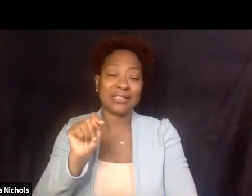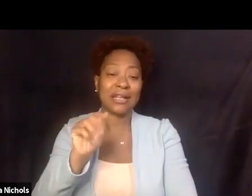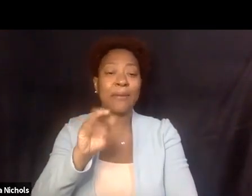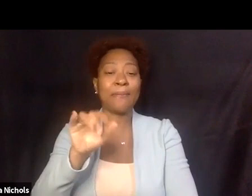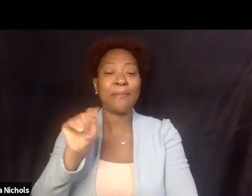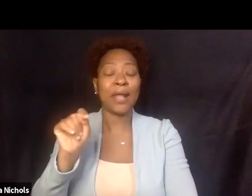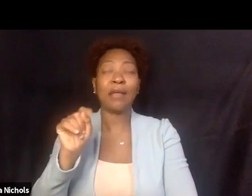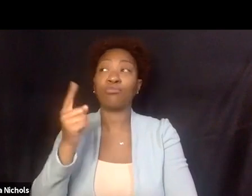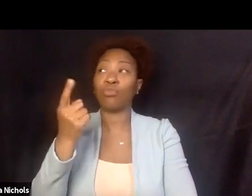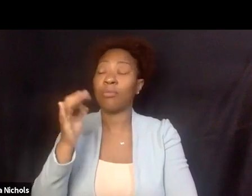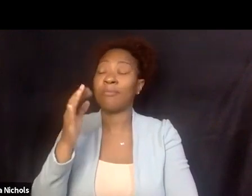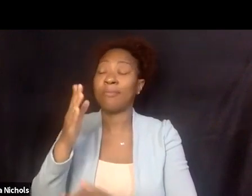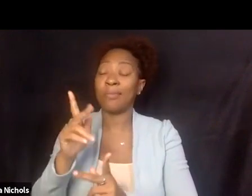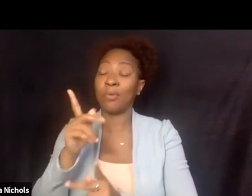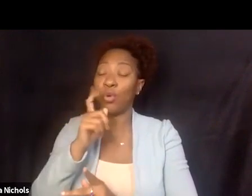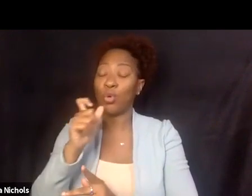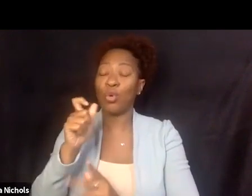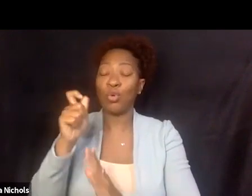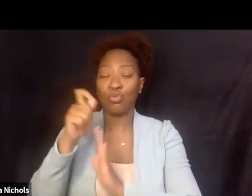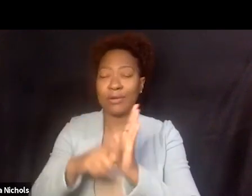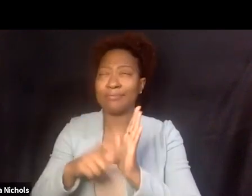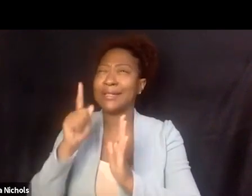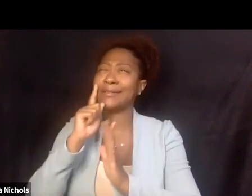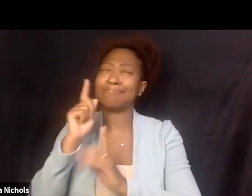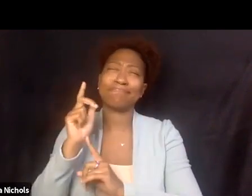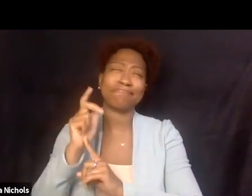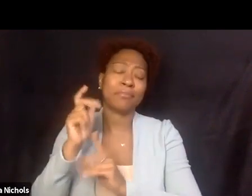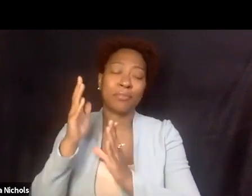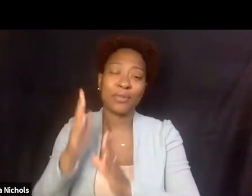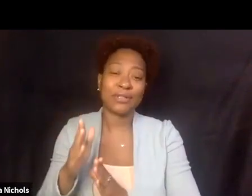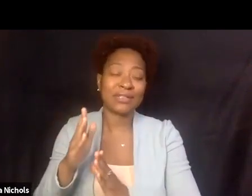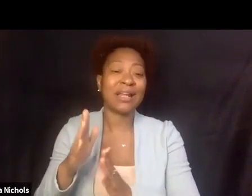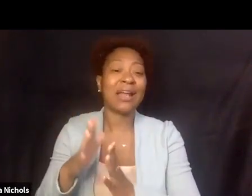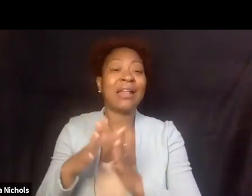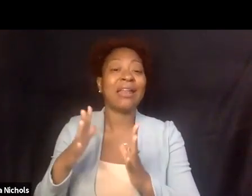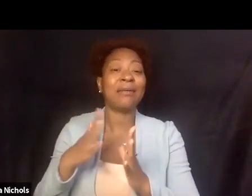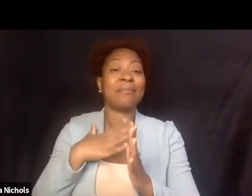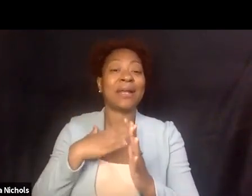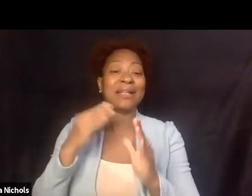this, is dynamite. And a lot of my teaching